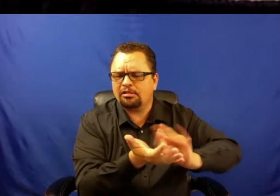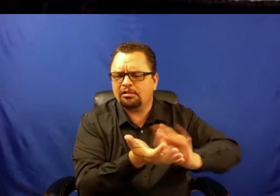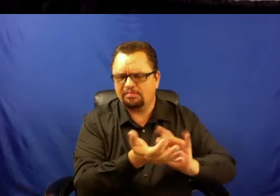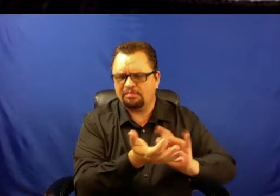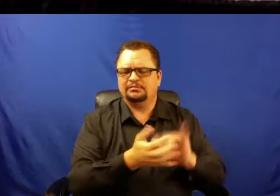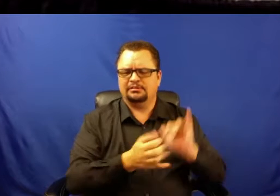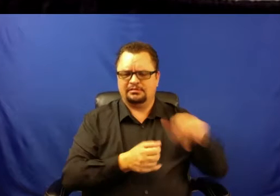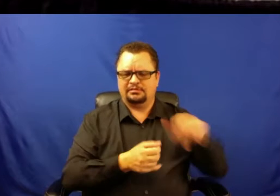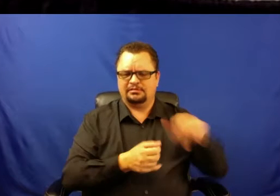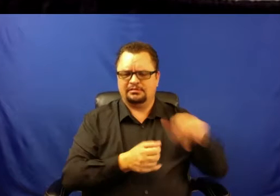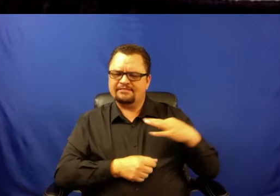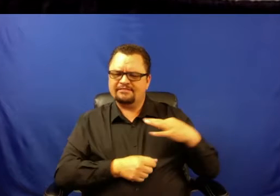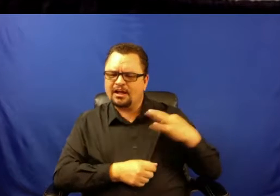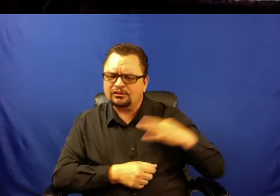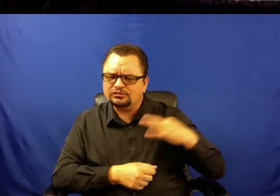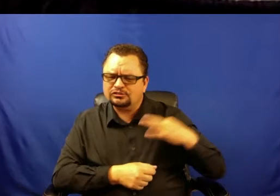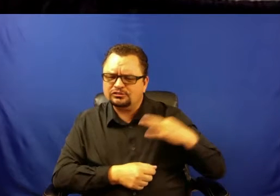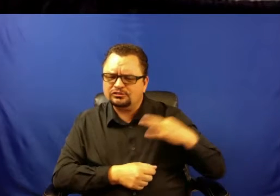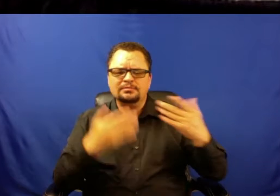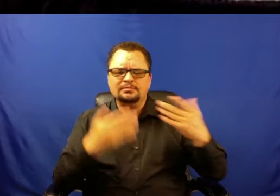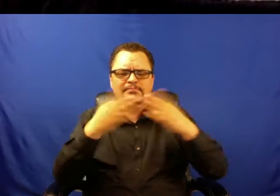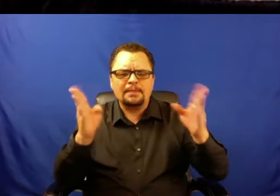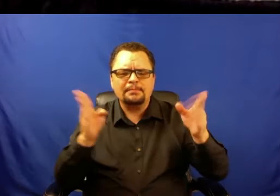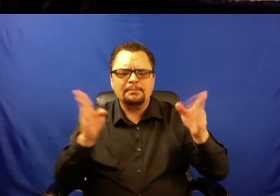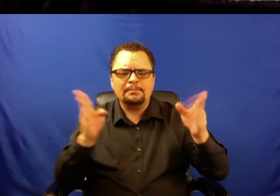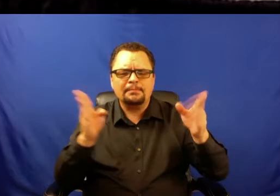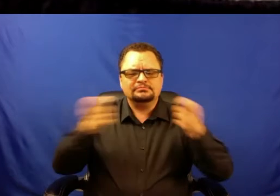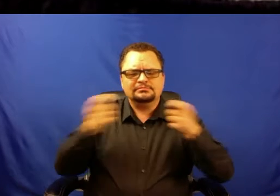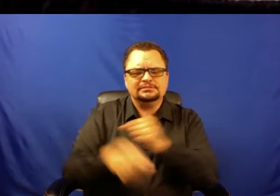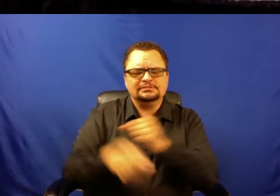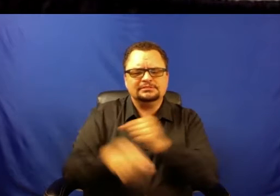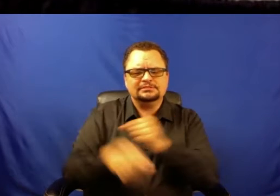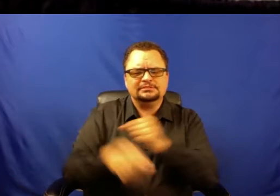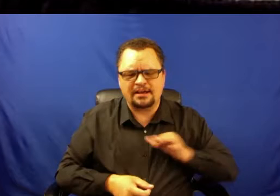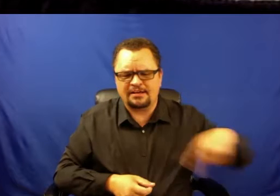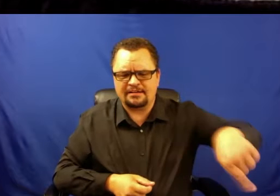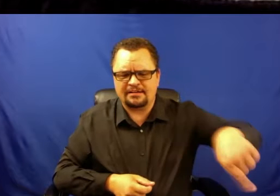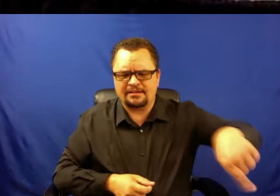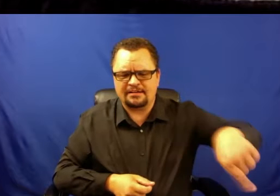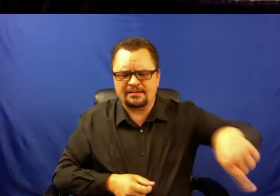COVID-19 vaccine to those who were homebound and could not access